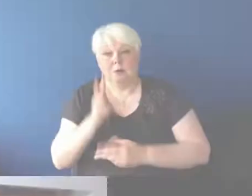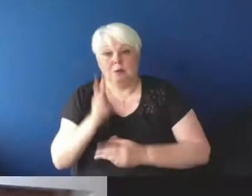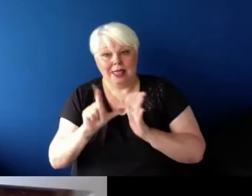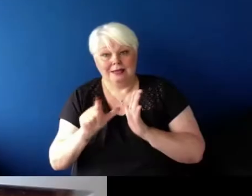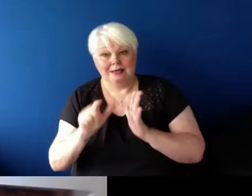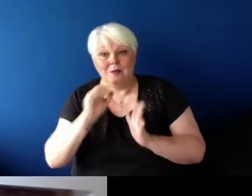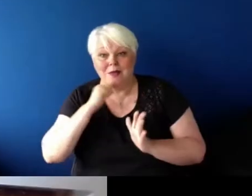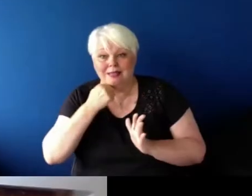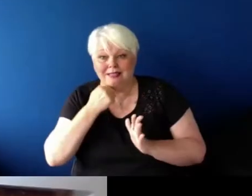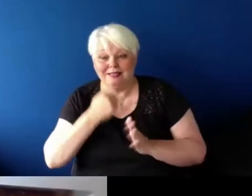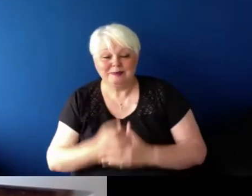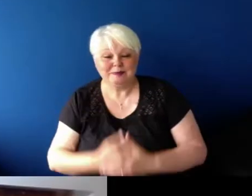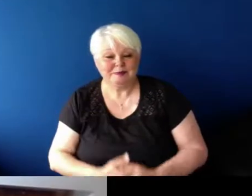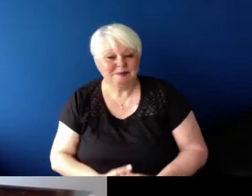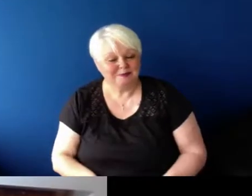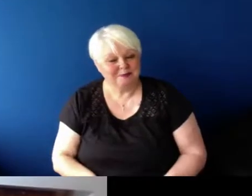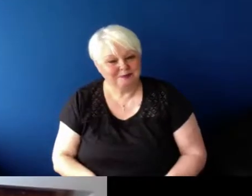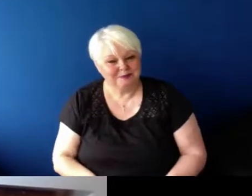So it was